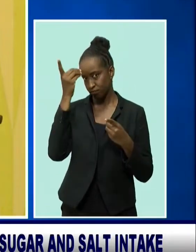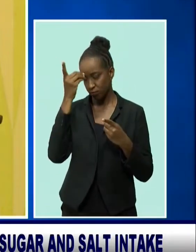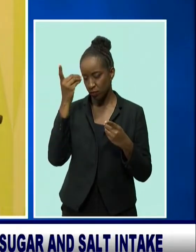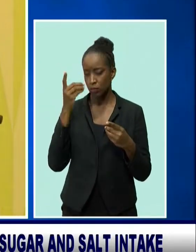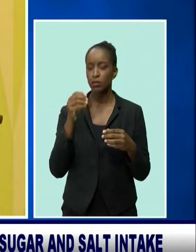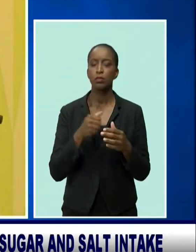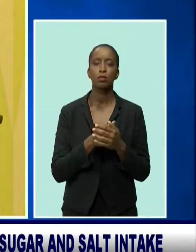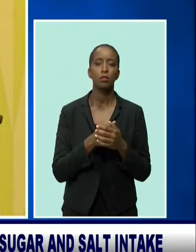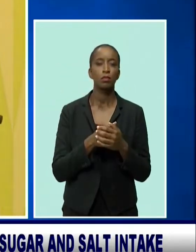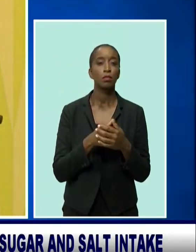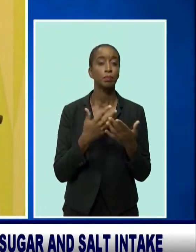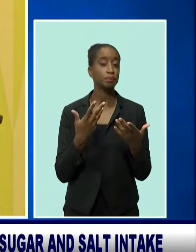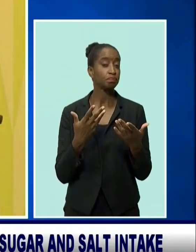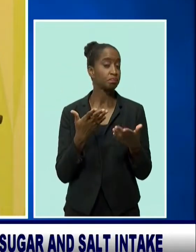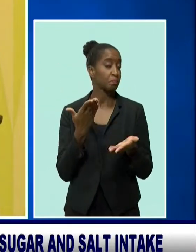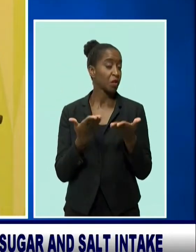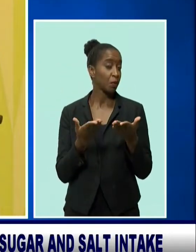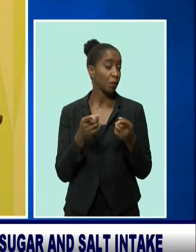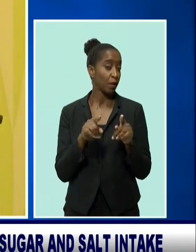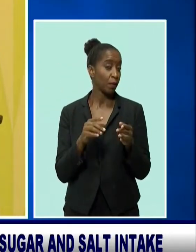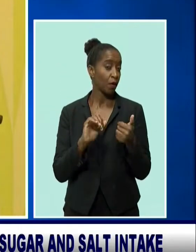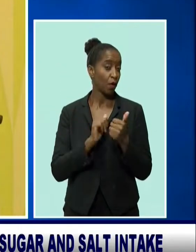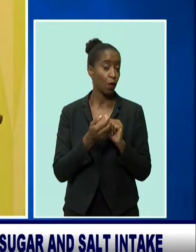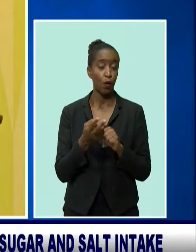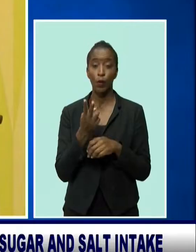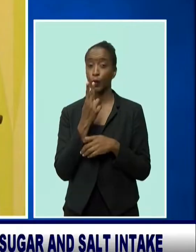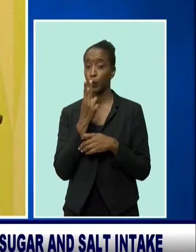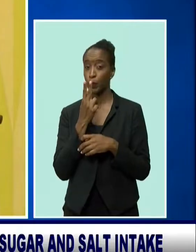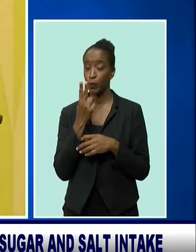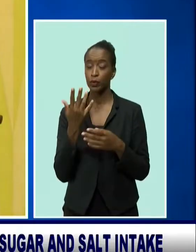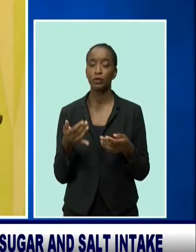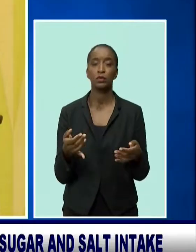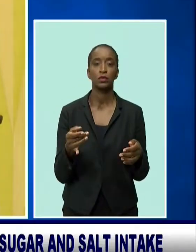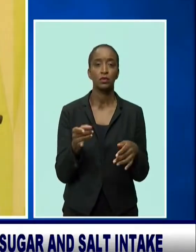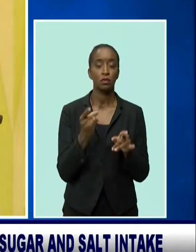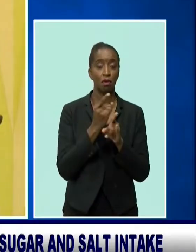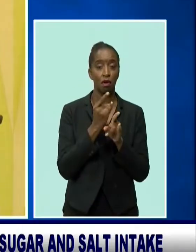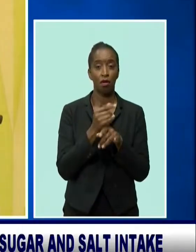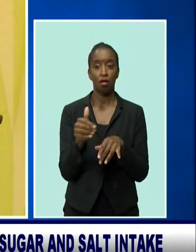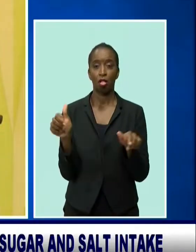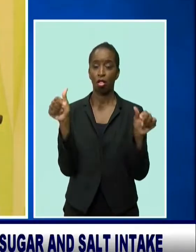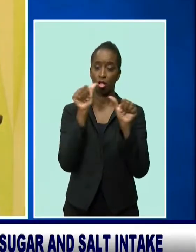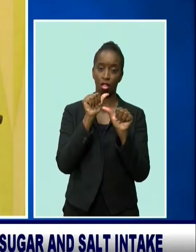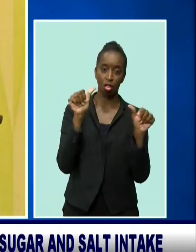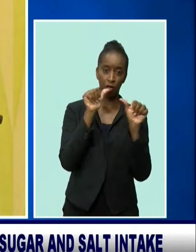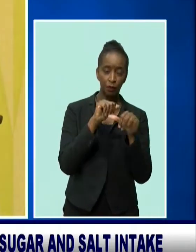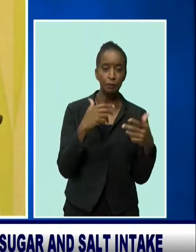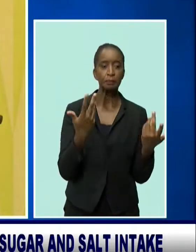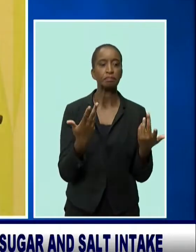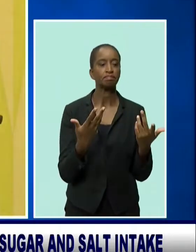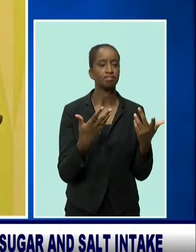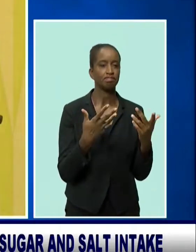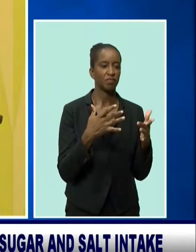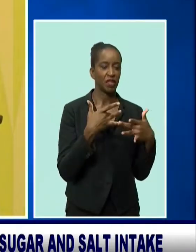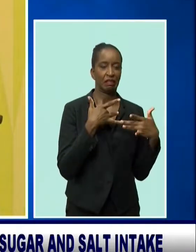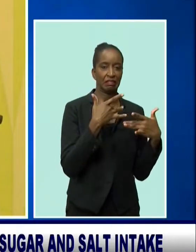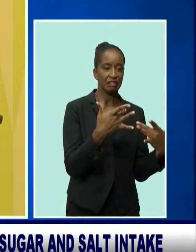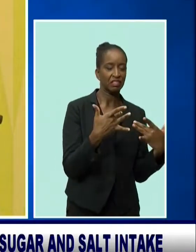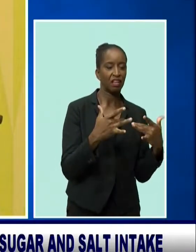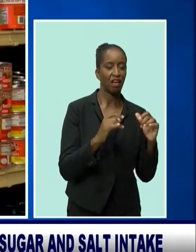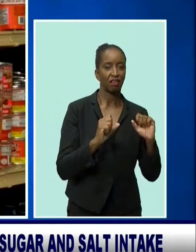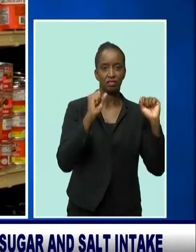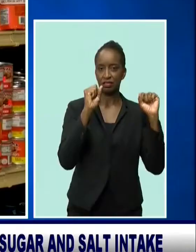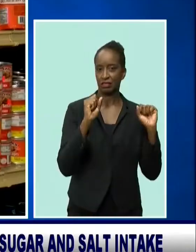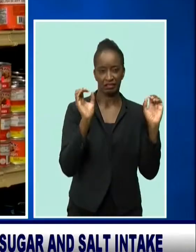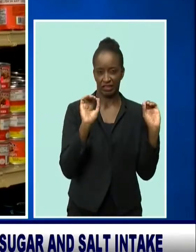factors: tobacco use, harmful use of alcohol, physical inactivity, and unhealthy diets.